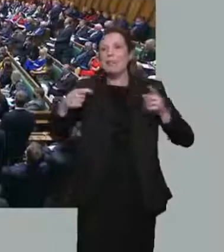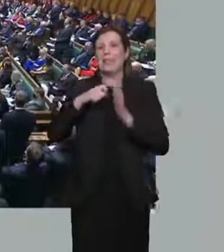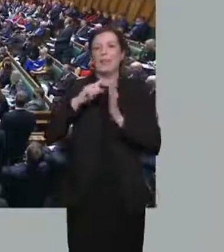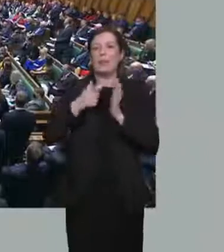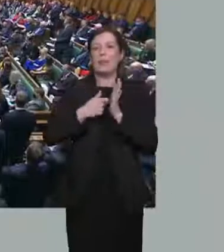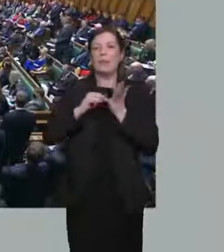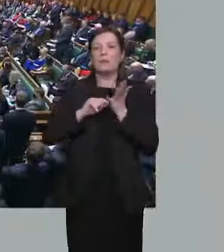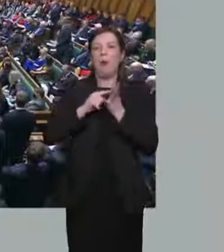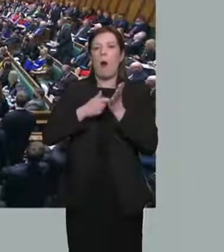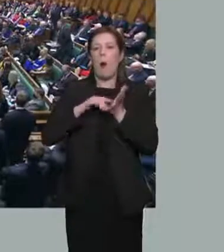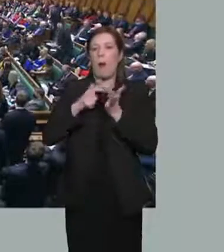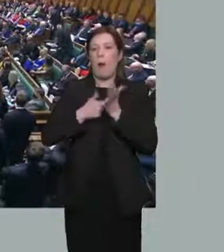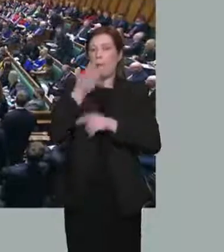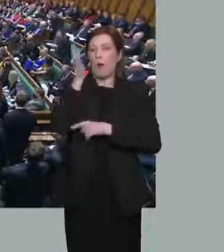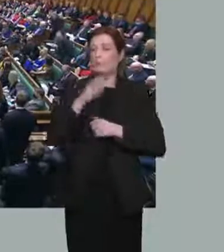Starmer.